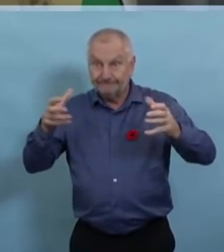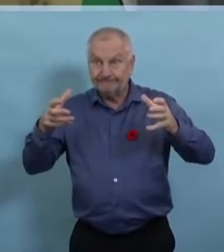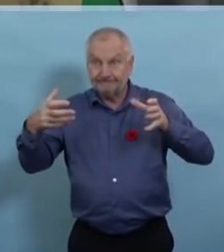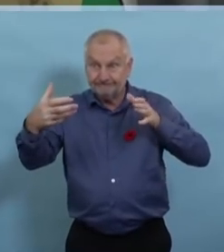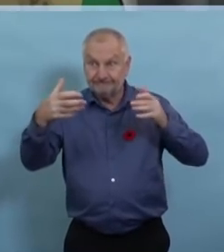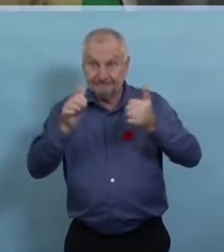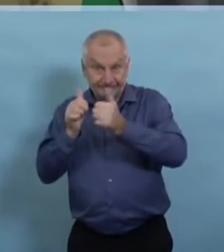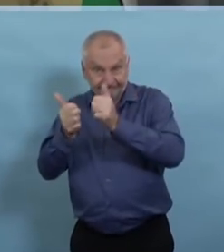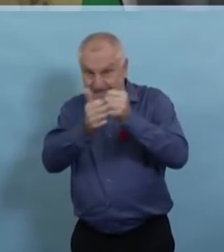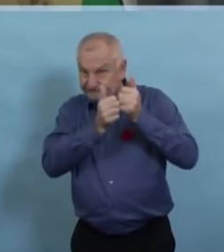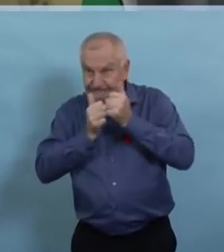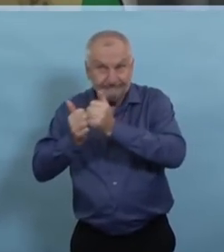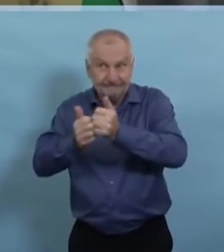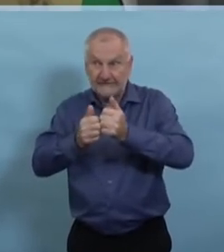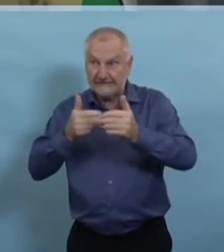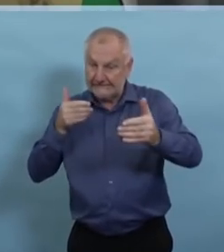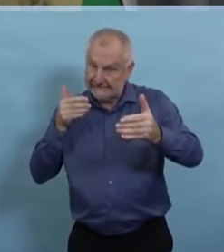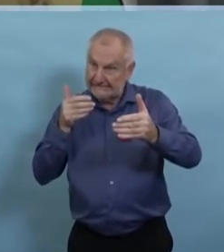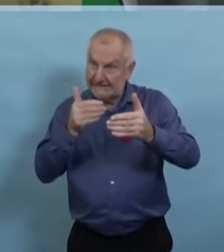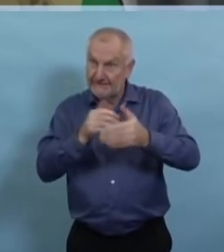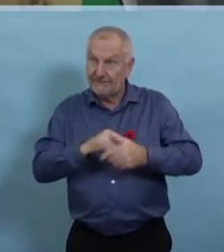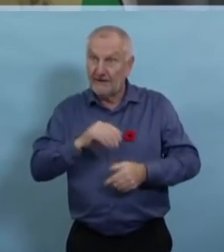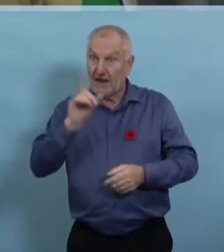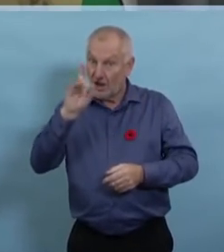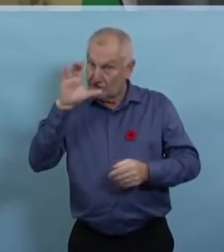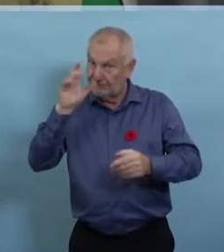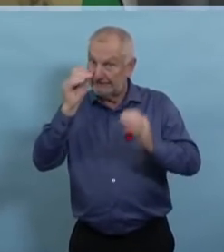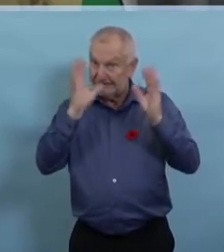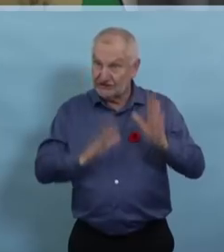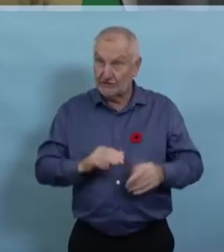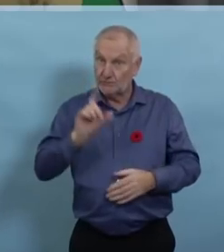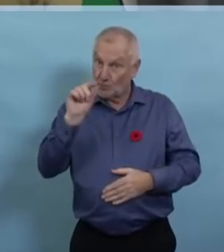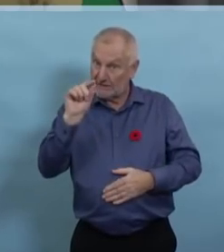100 teachers and EAs, will help